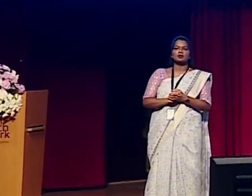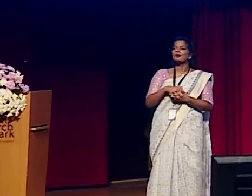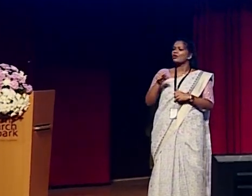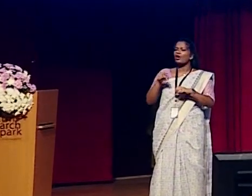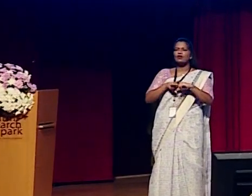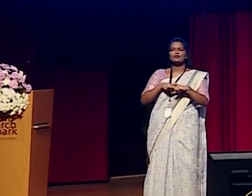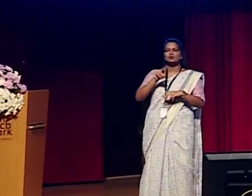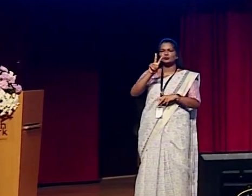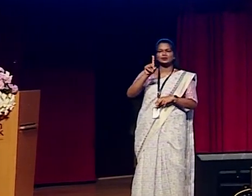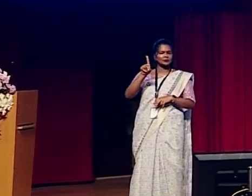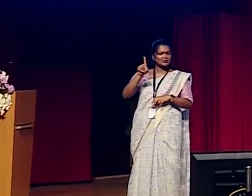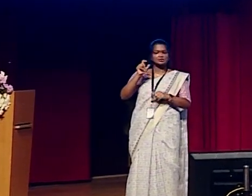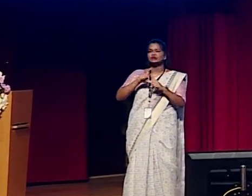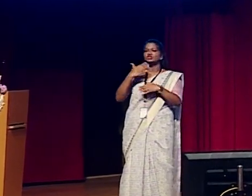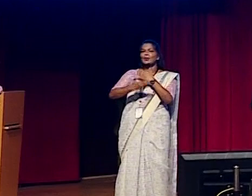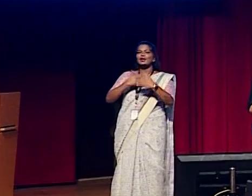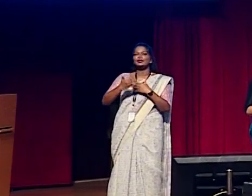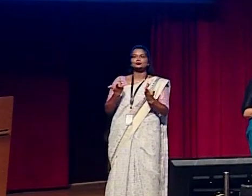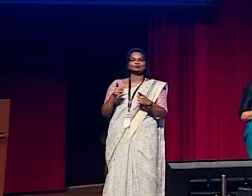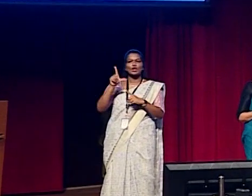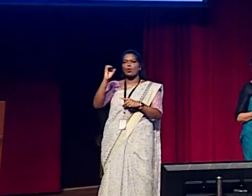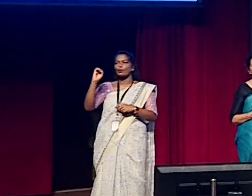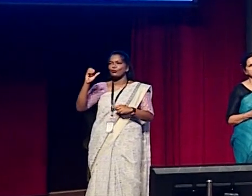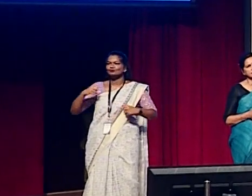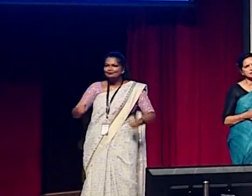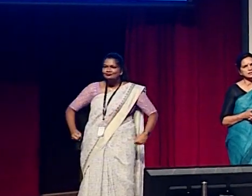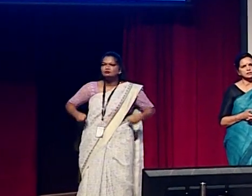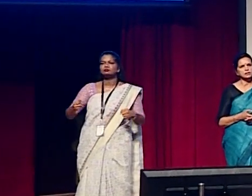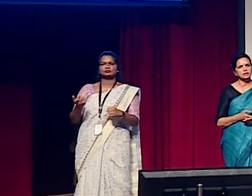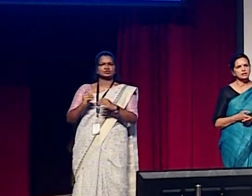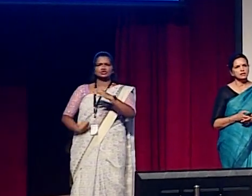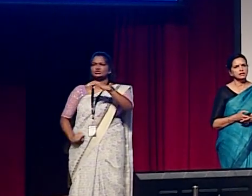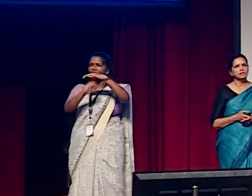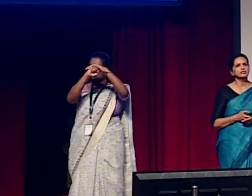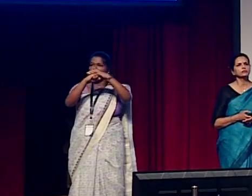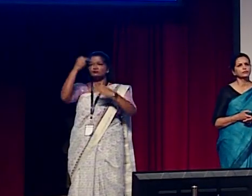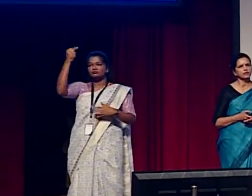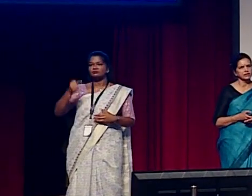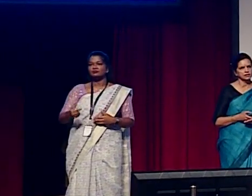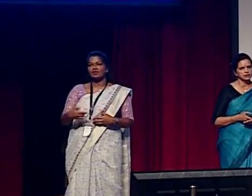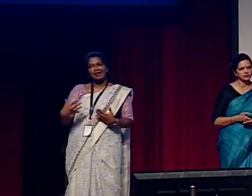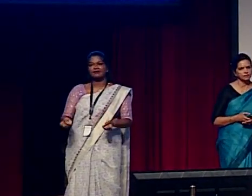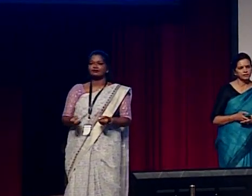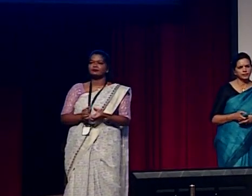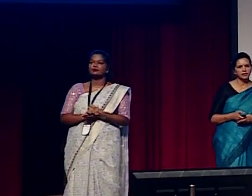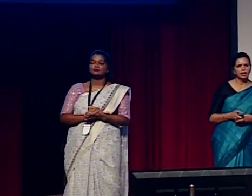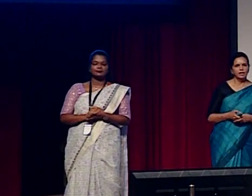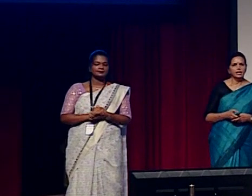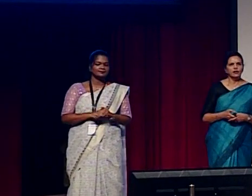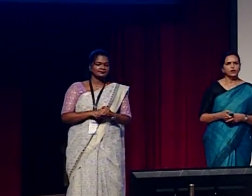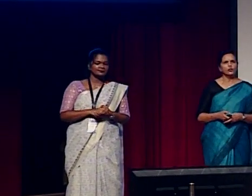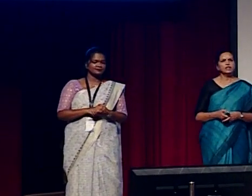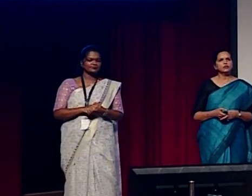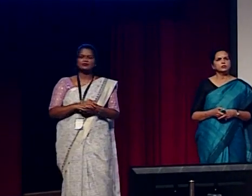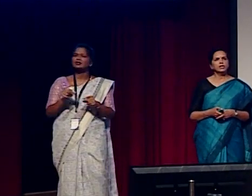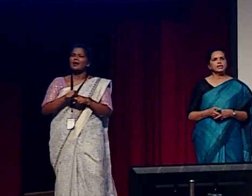of the 21 disabilities, locomotor disability tops the list in terms of prevalence.